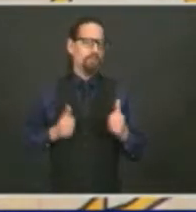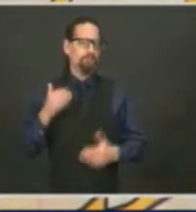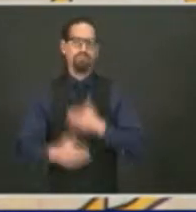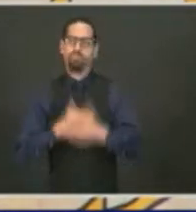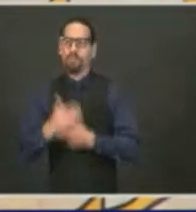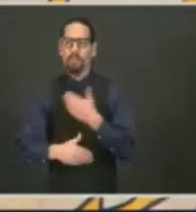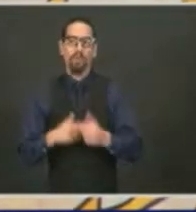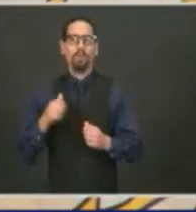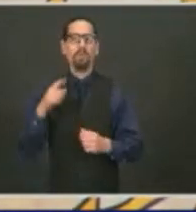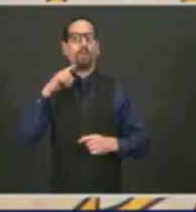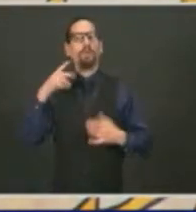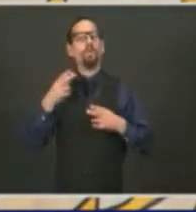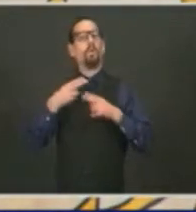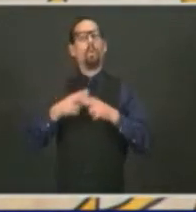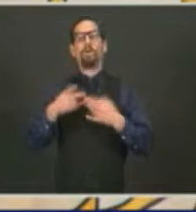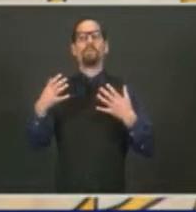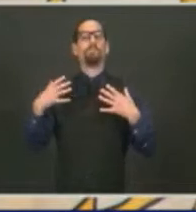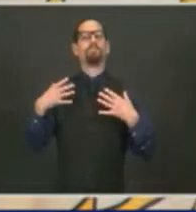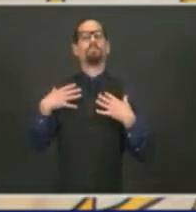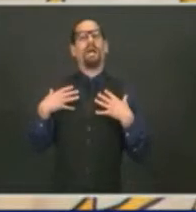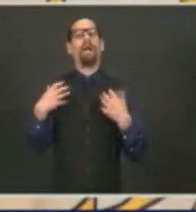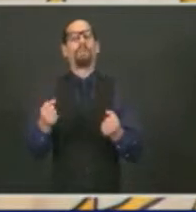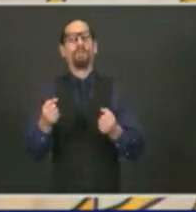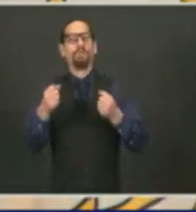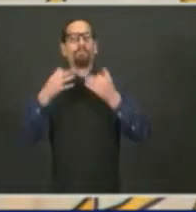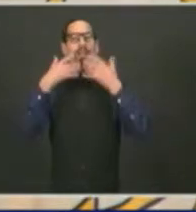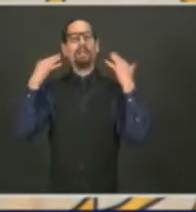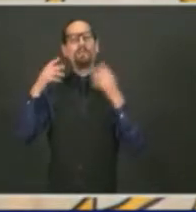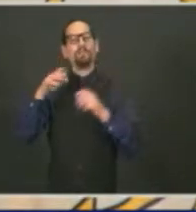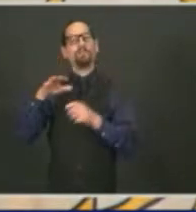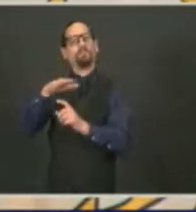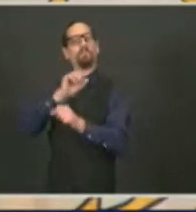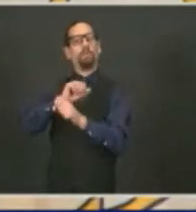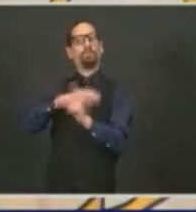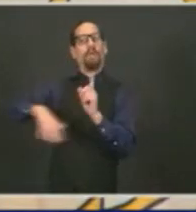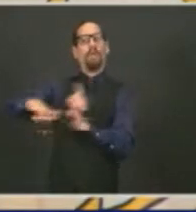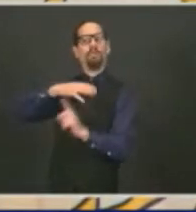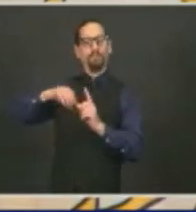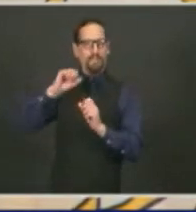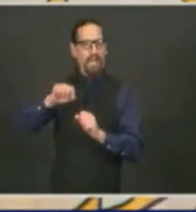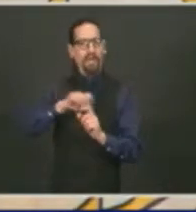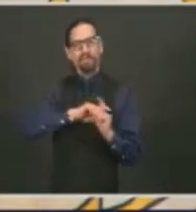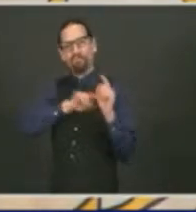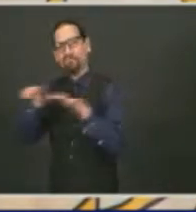recovery-friendly workplace initiative, because